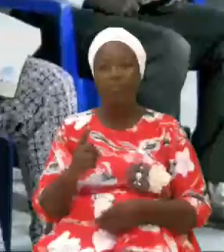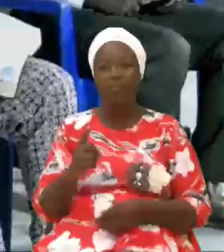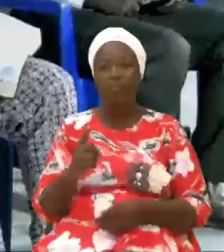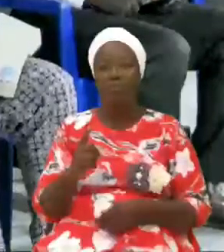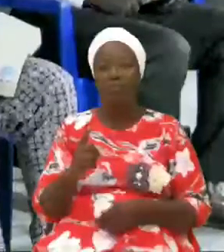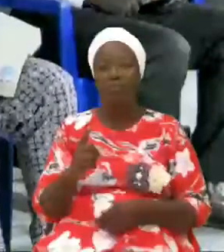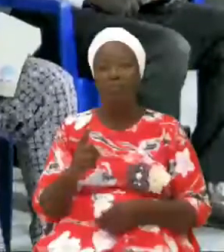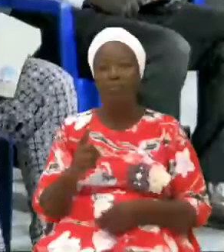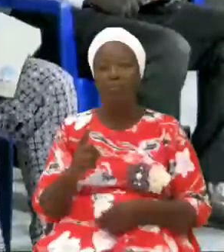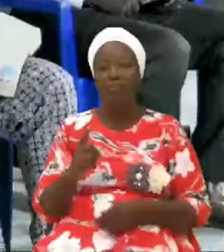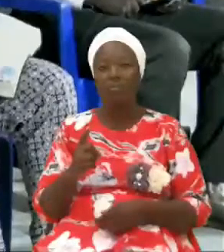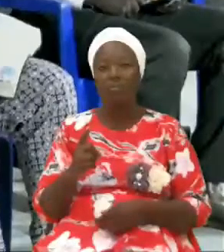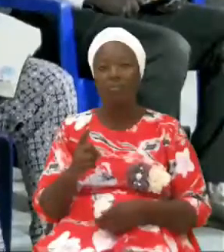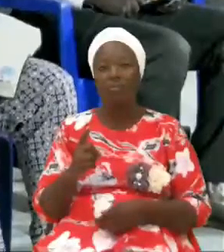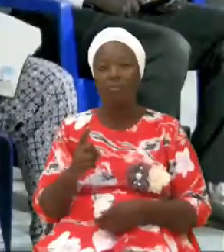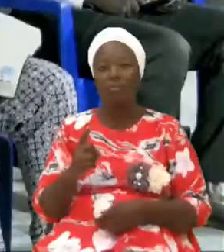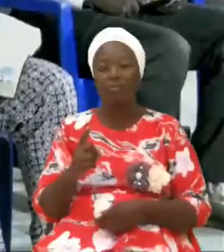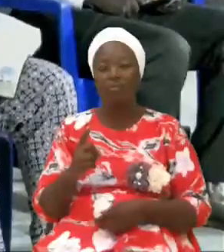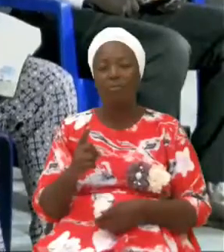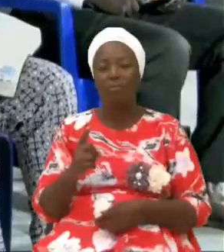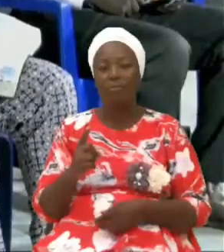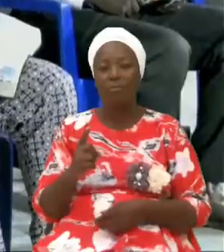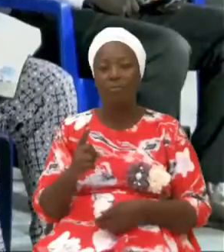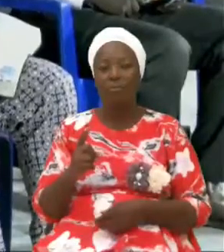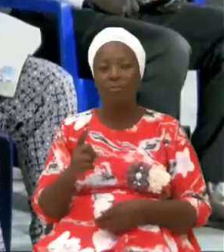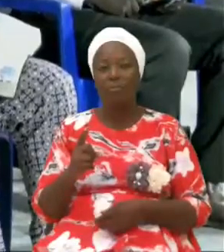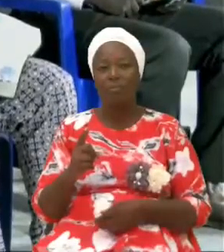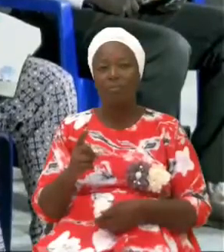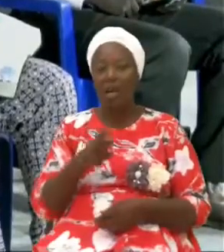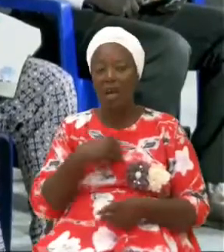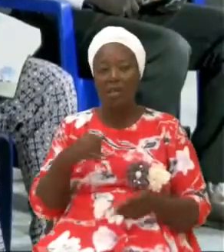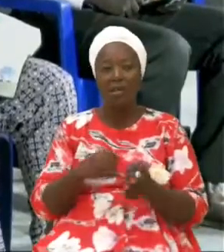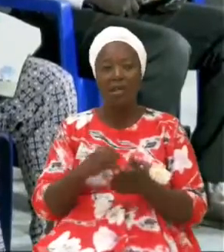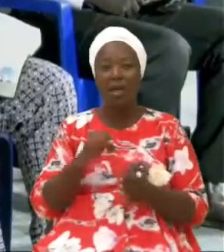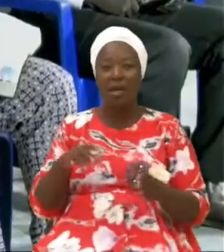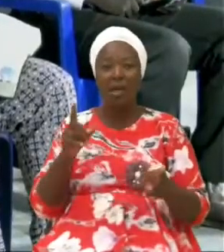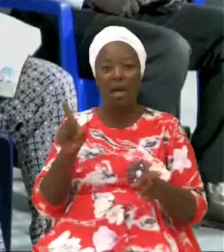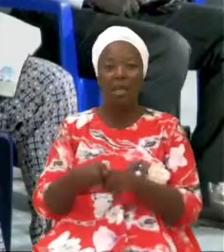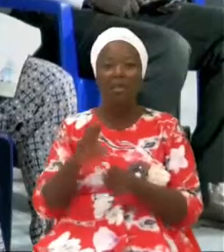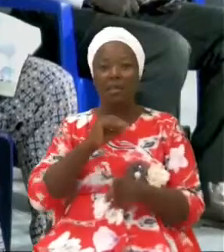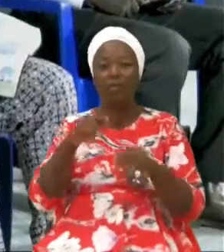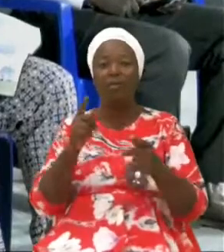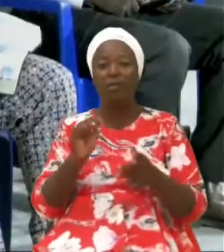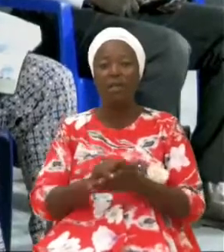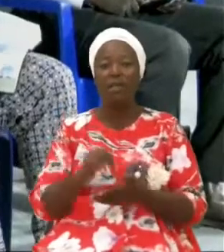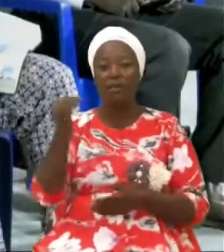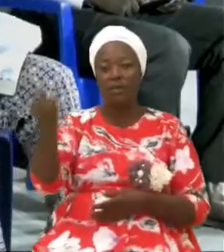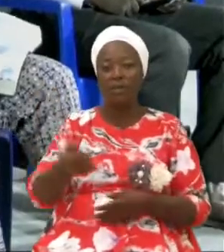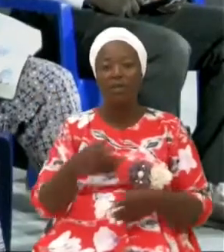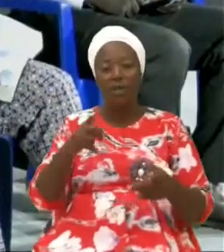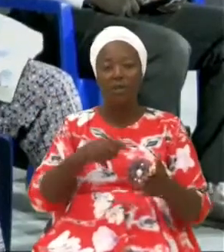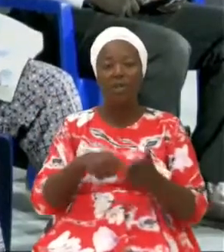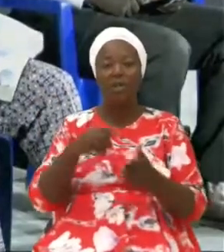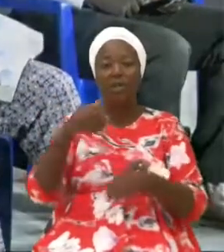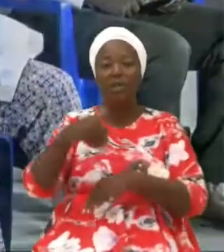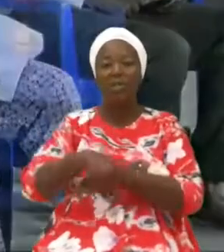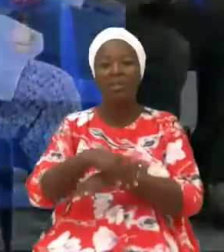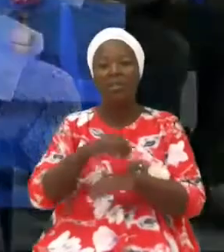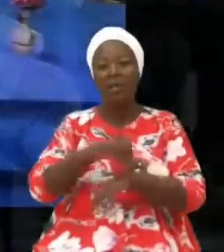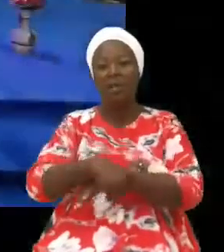Christ tonight, anytime Christ gave an invitation, as he's giving invitation to you